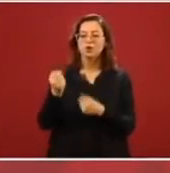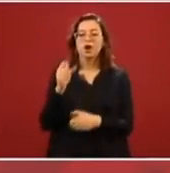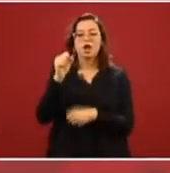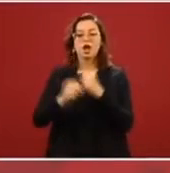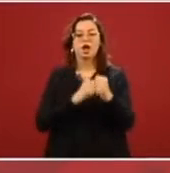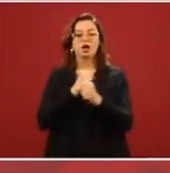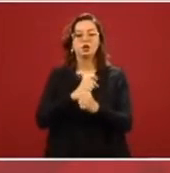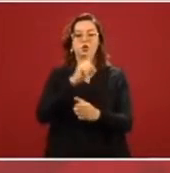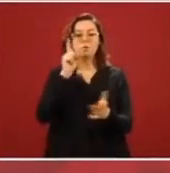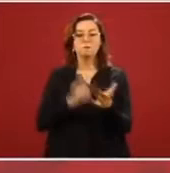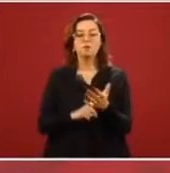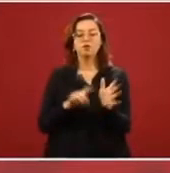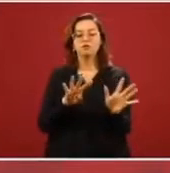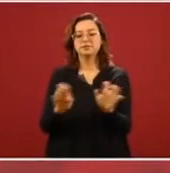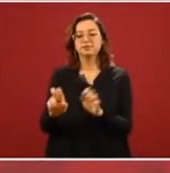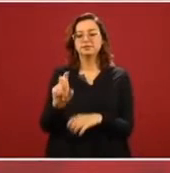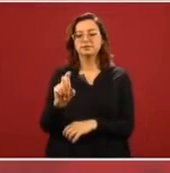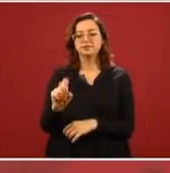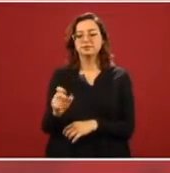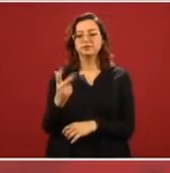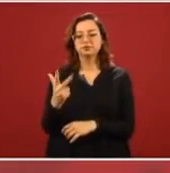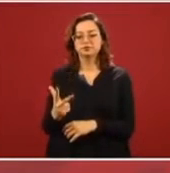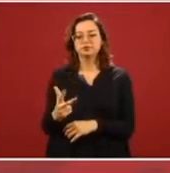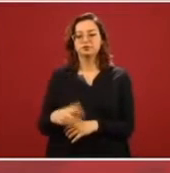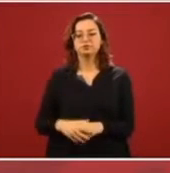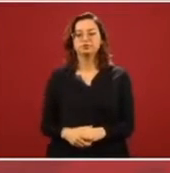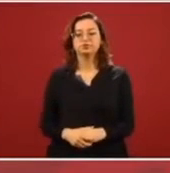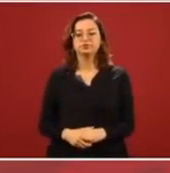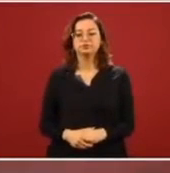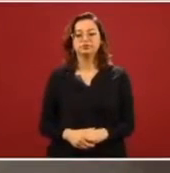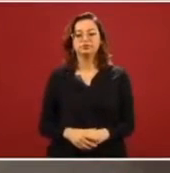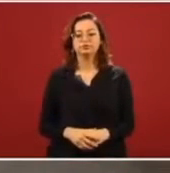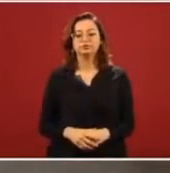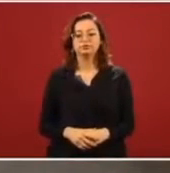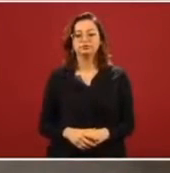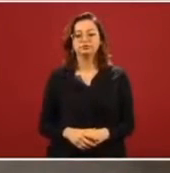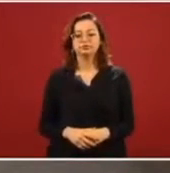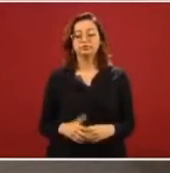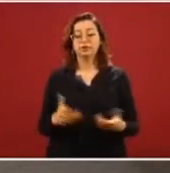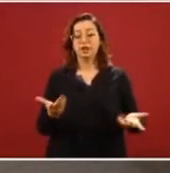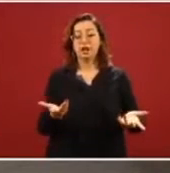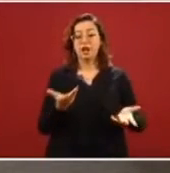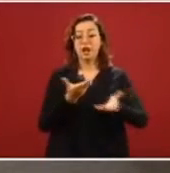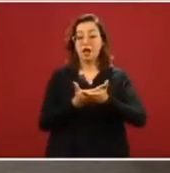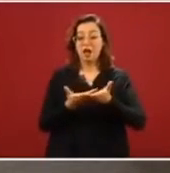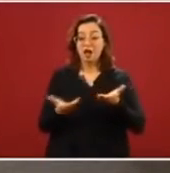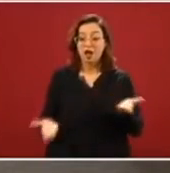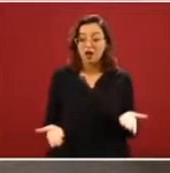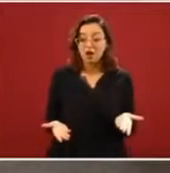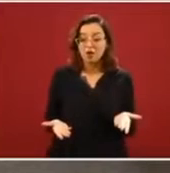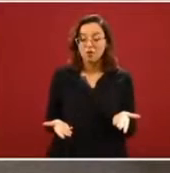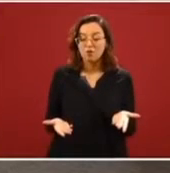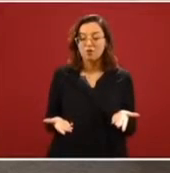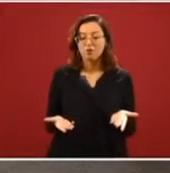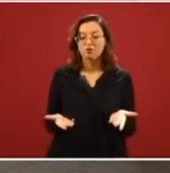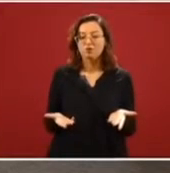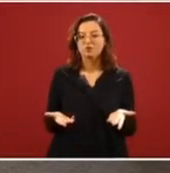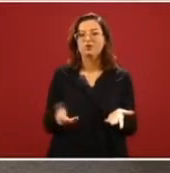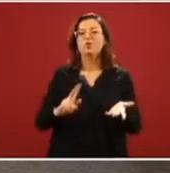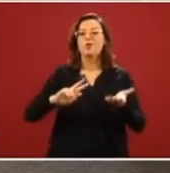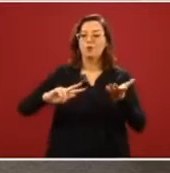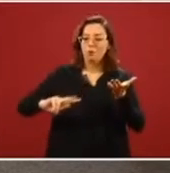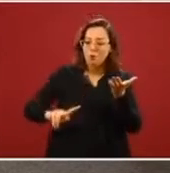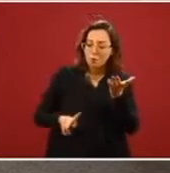of petroleum in I think he said 68. Más ahora que estamos But more so now